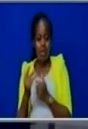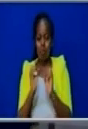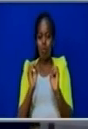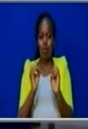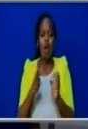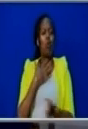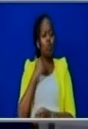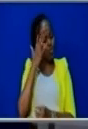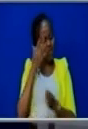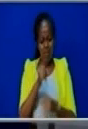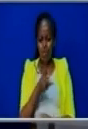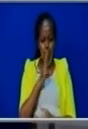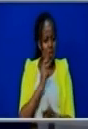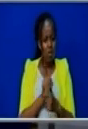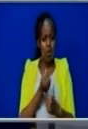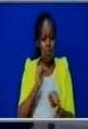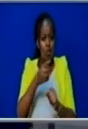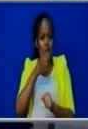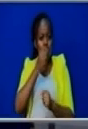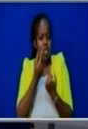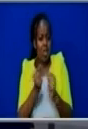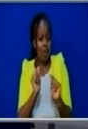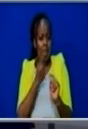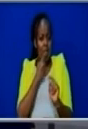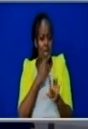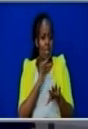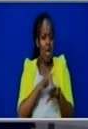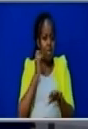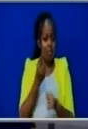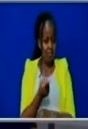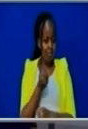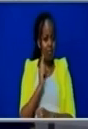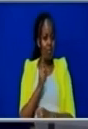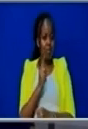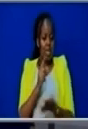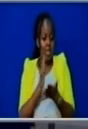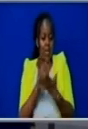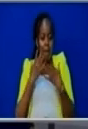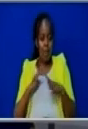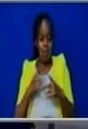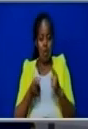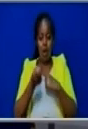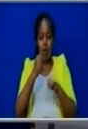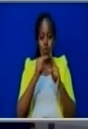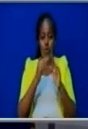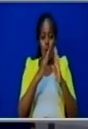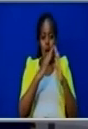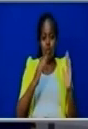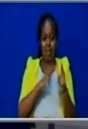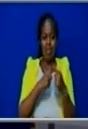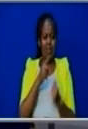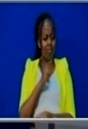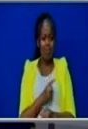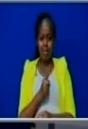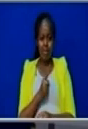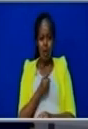kama ni maji. Yes. Utakunywa acid. No, you cannot. uh. And some people, they come to your house and they ask for drinking water. Then they tell you, "Hey, this your